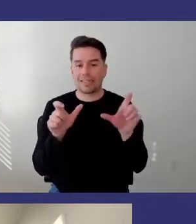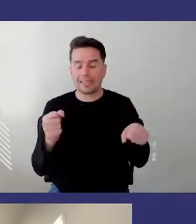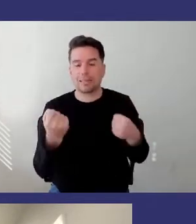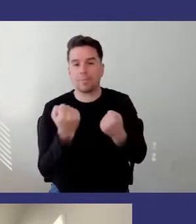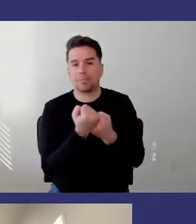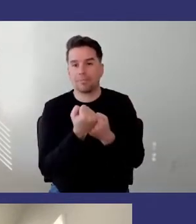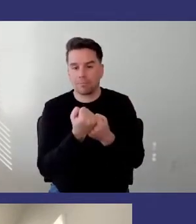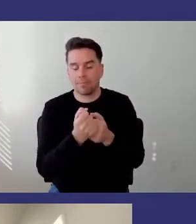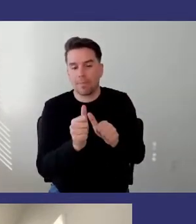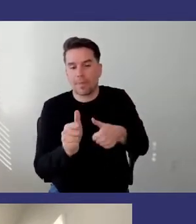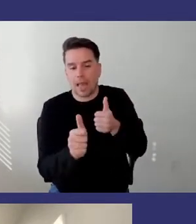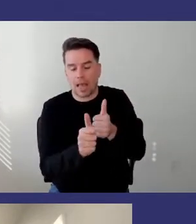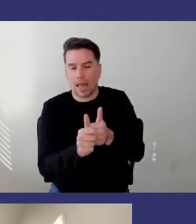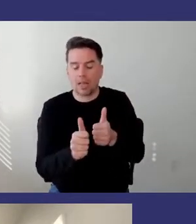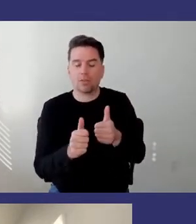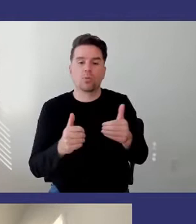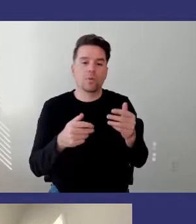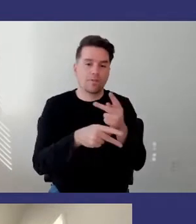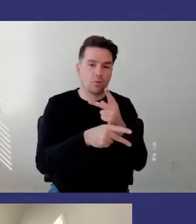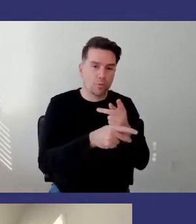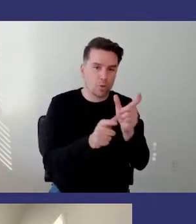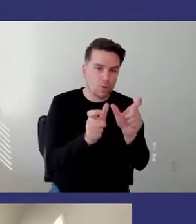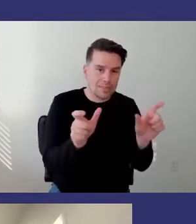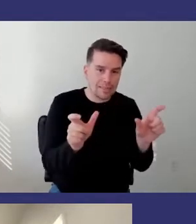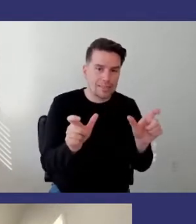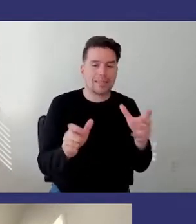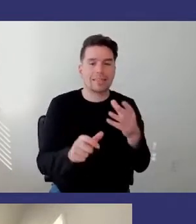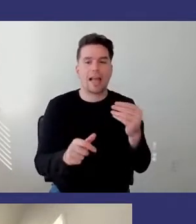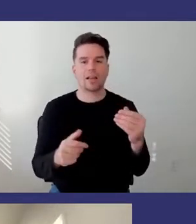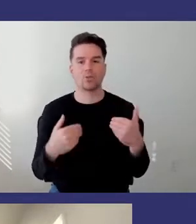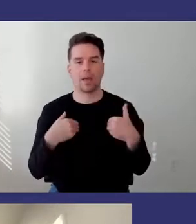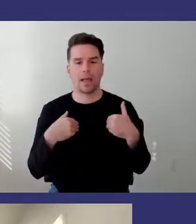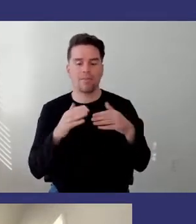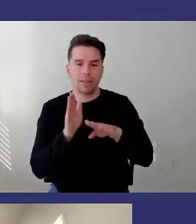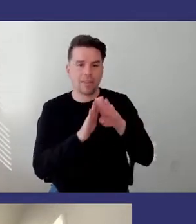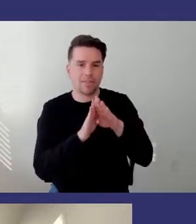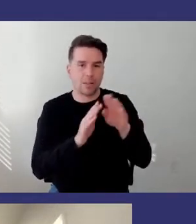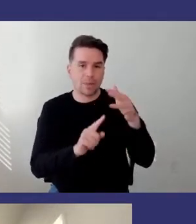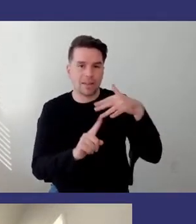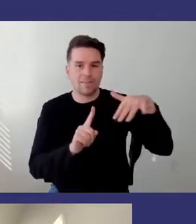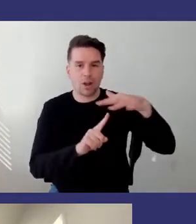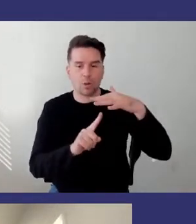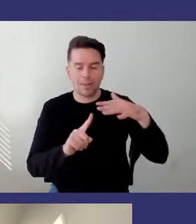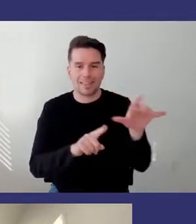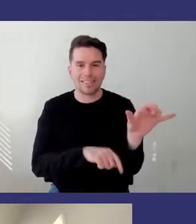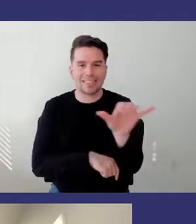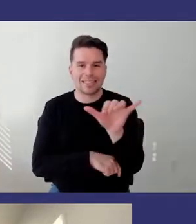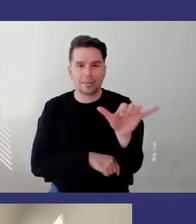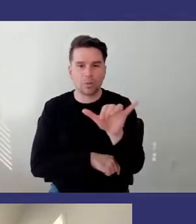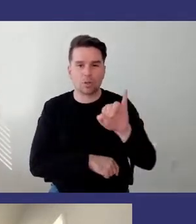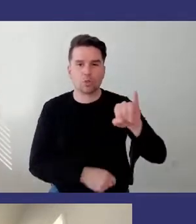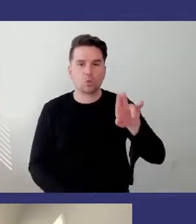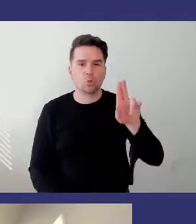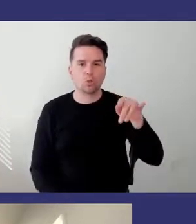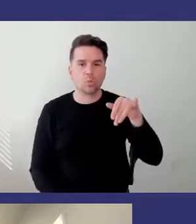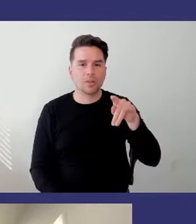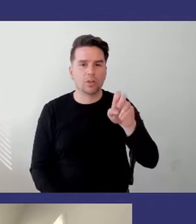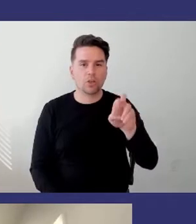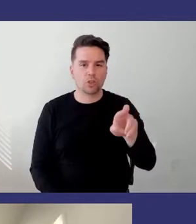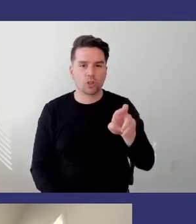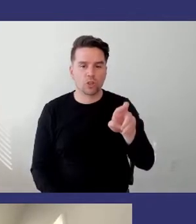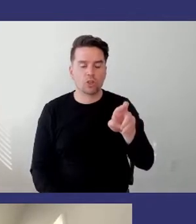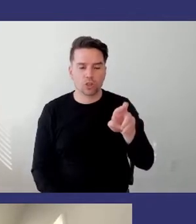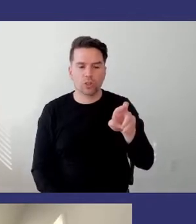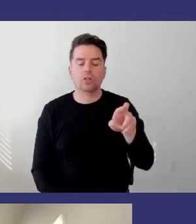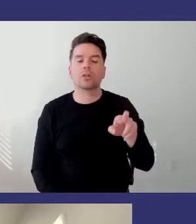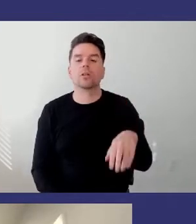between different compute instances, and you have a development environment which is similar to a Jupyter server. We are